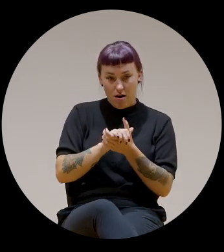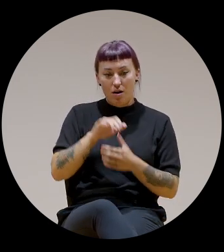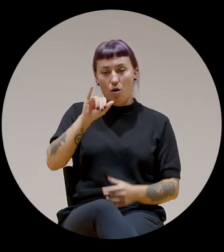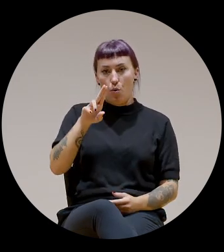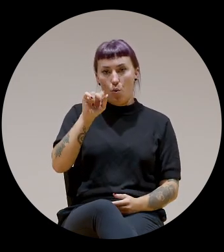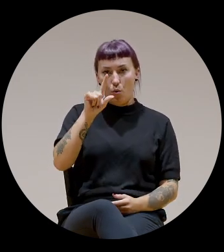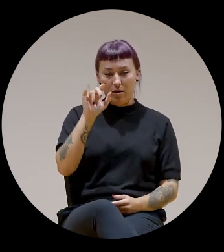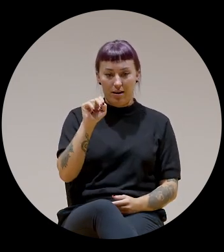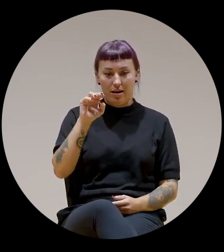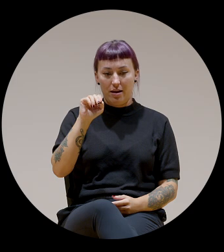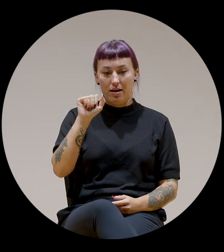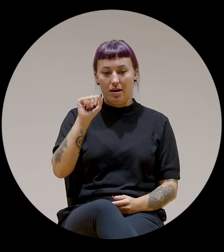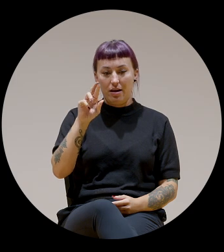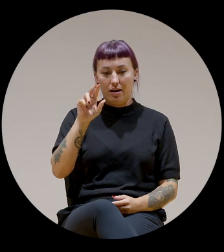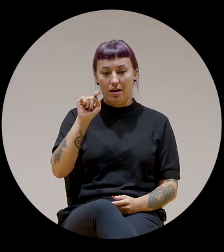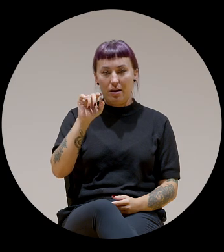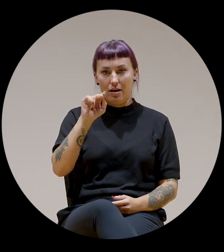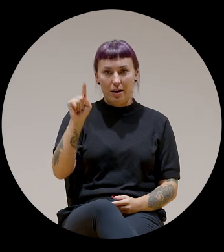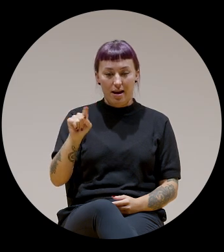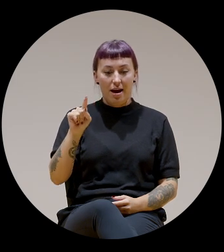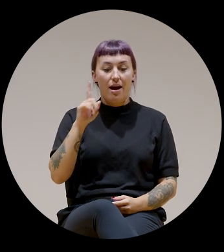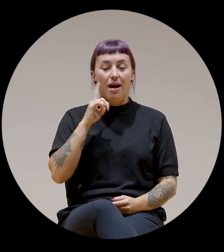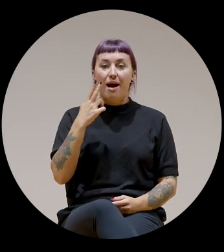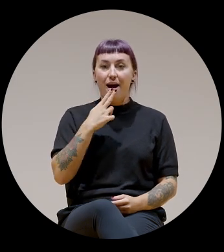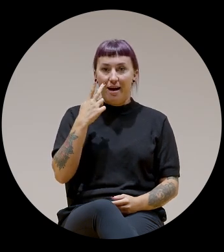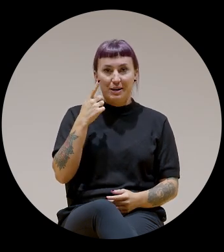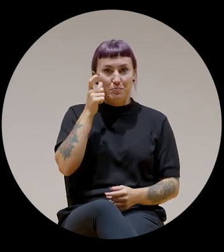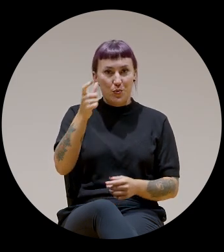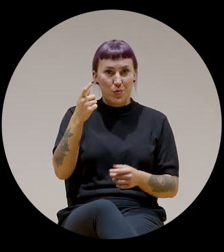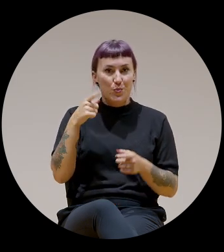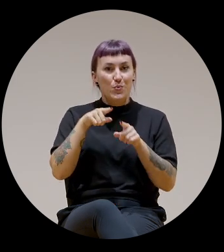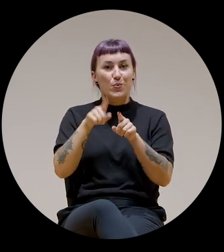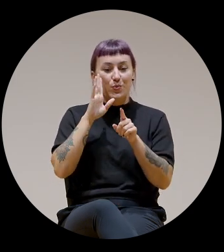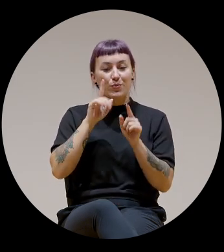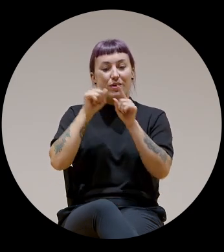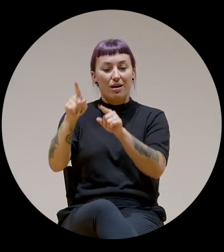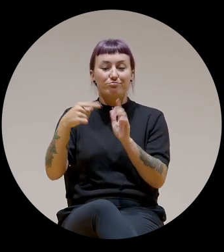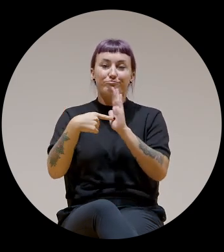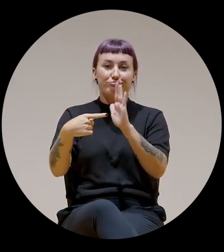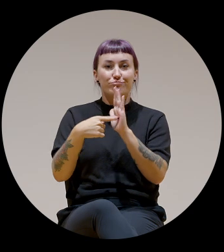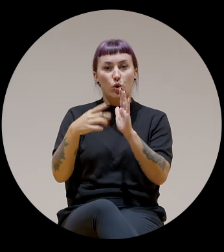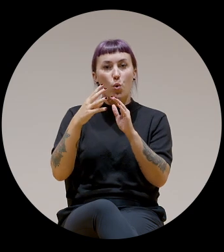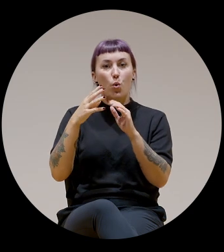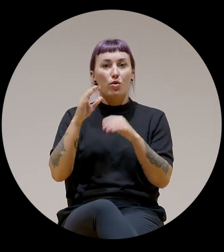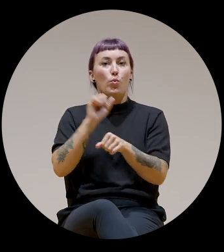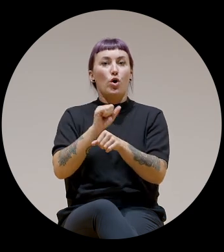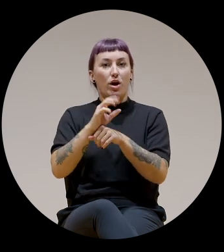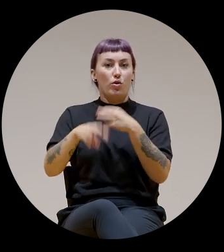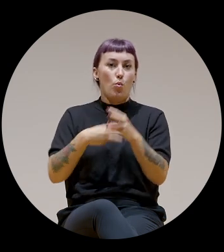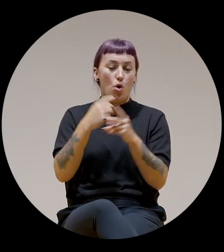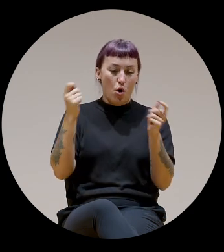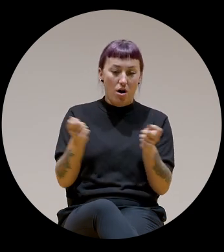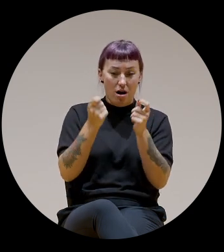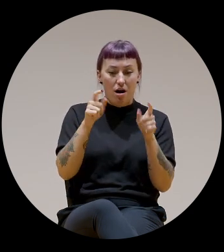Martinez, spent their honeymoon demonstrating pottery at the St. Louis World's Fair. They also worked on archaeological